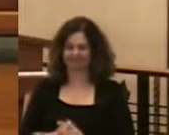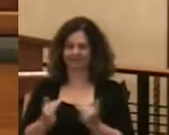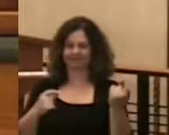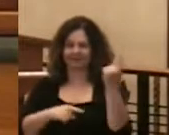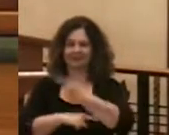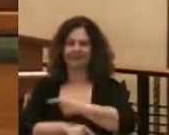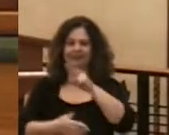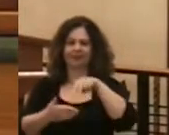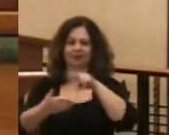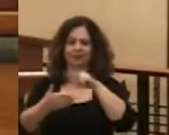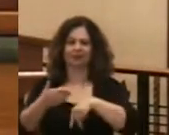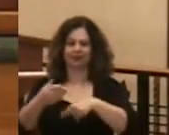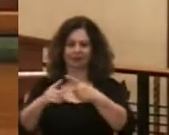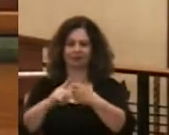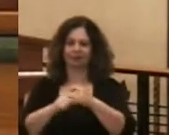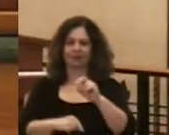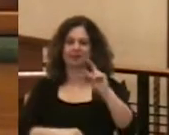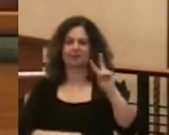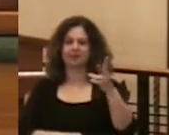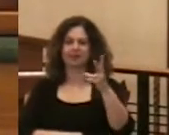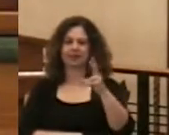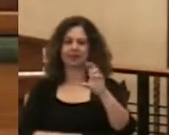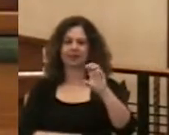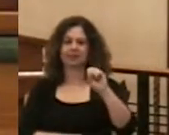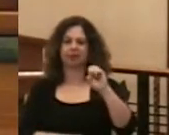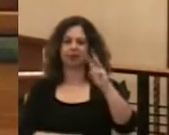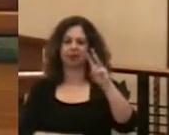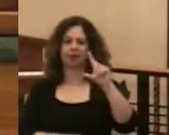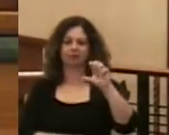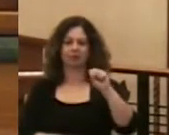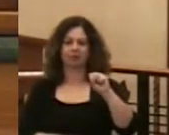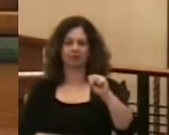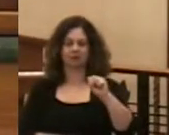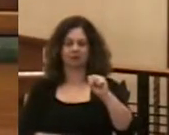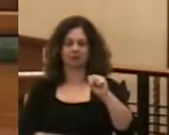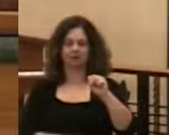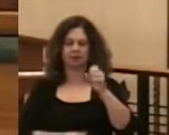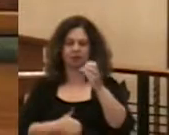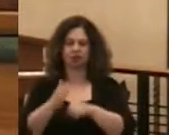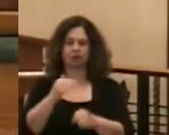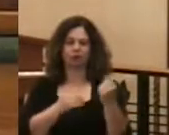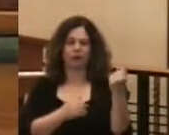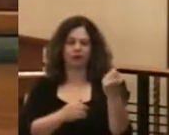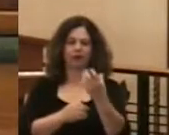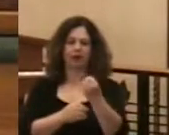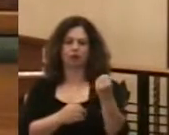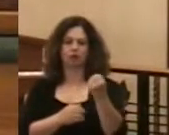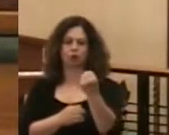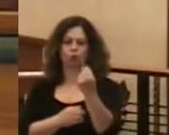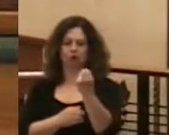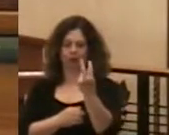Today's reading is from the 2 Samuel chapters 11 and 12.